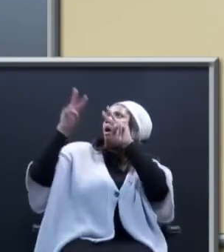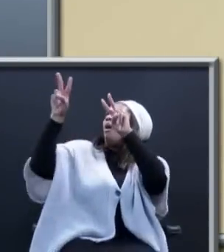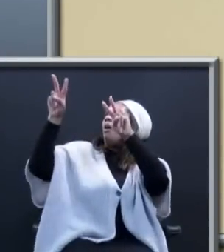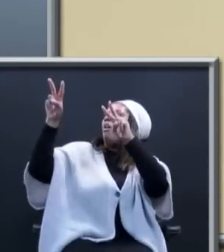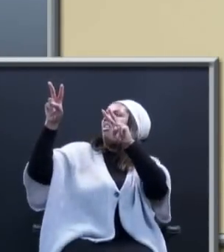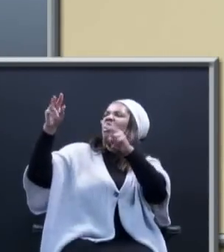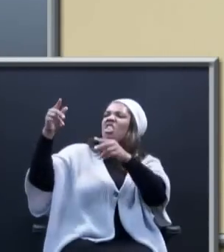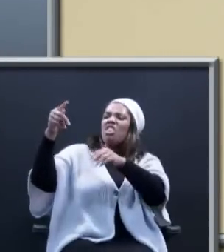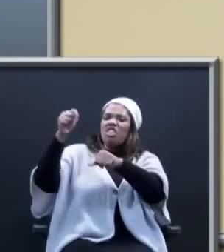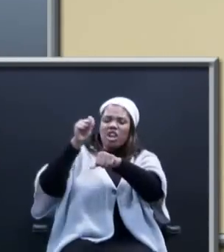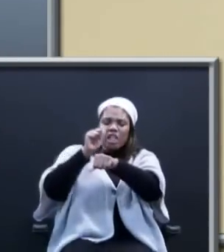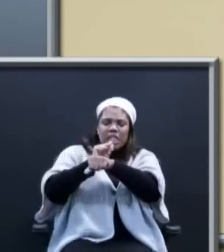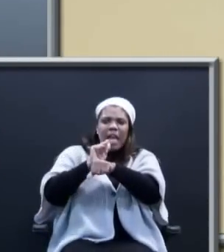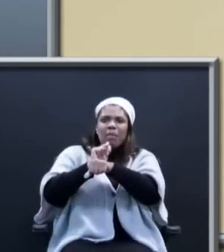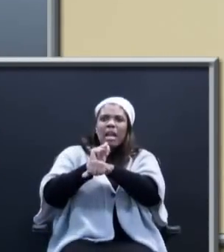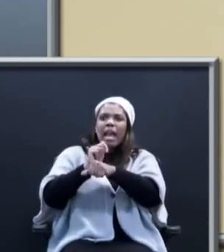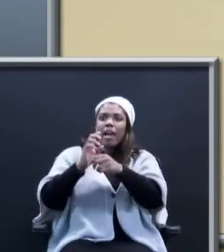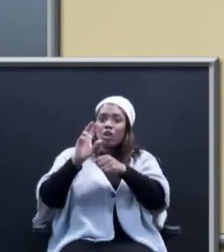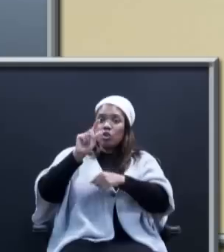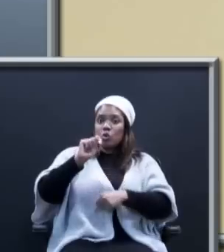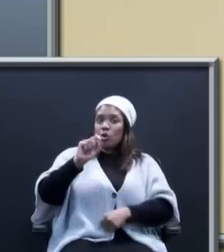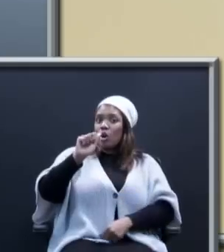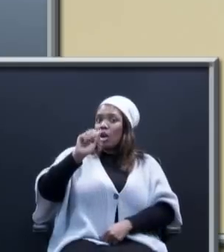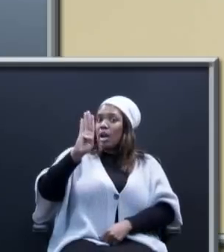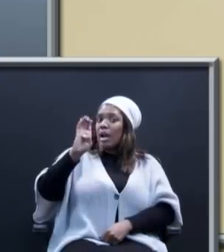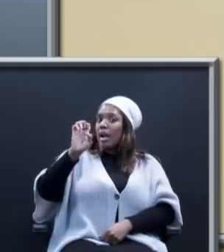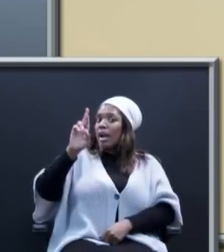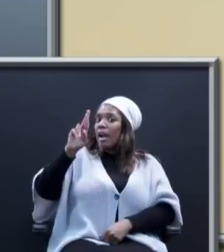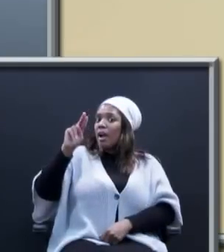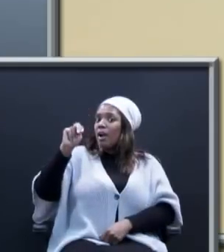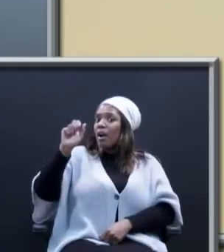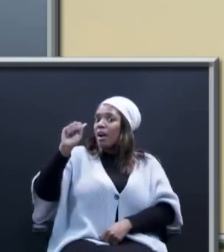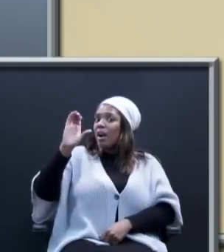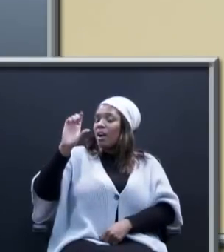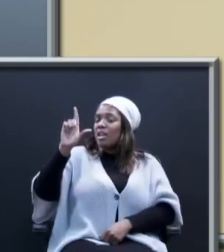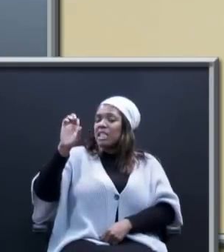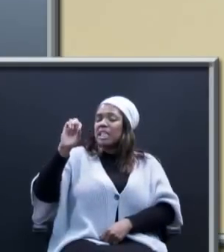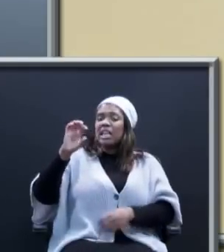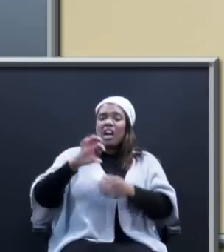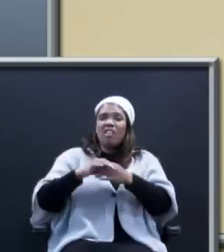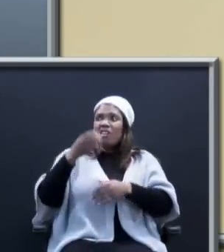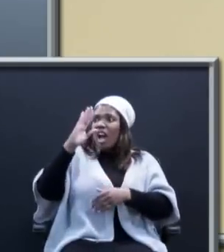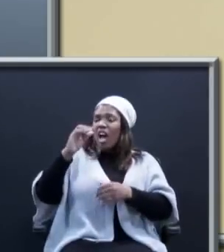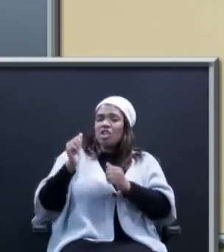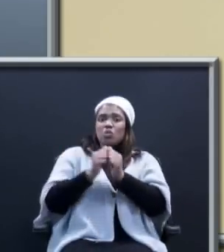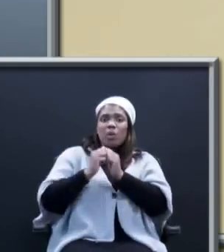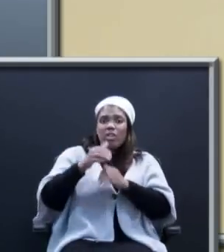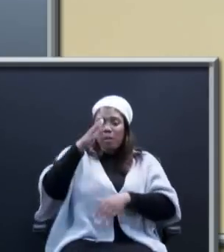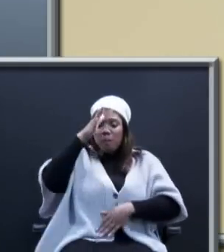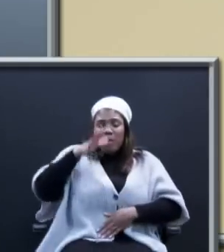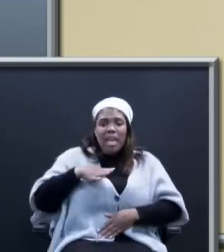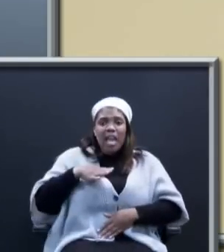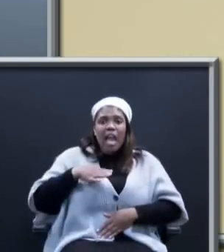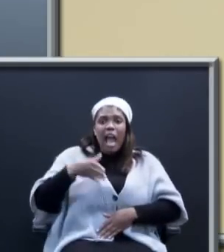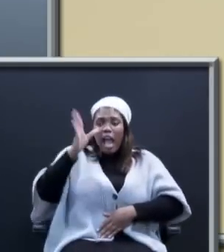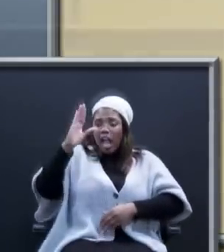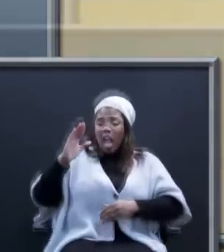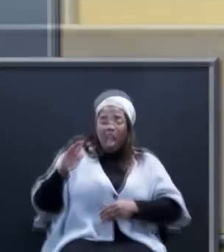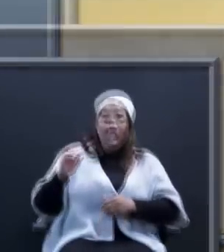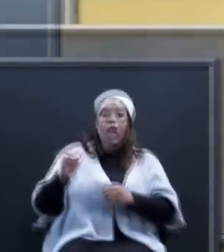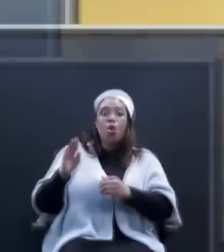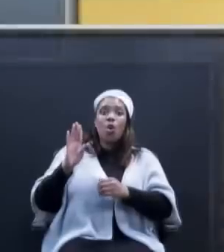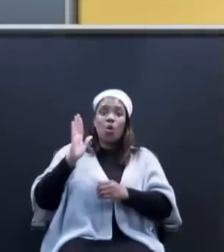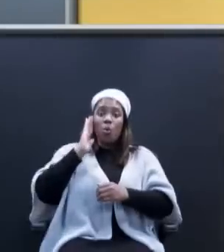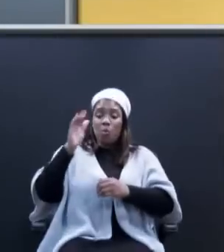and he will dwell with them, and they shall be his people, and God himself shall be with them and be their God. This is the house of